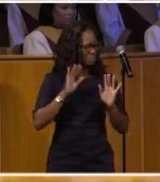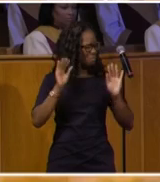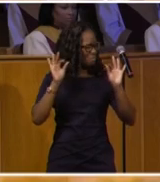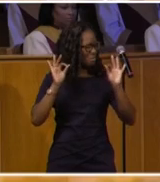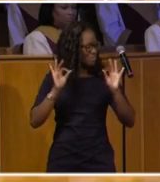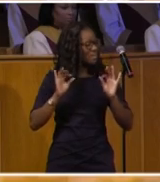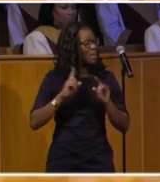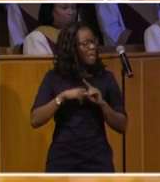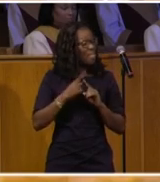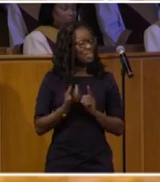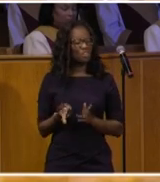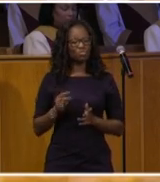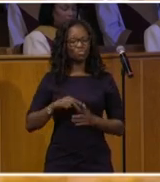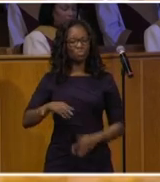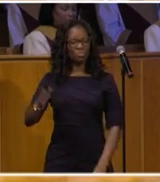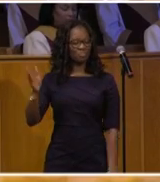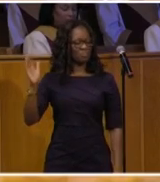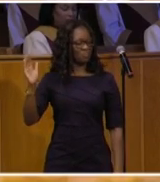And he stood there.